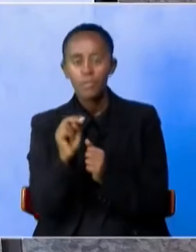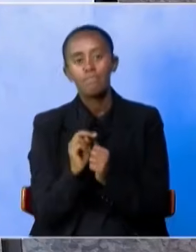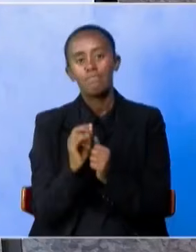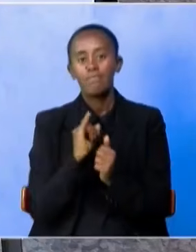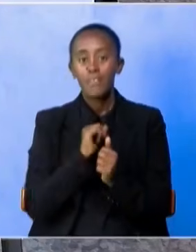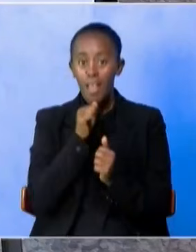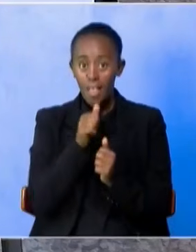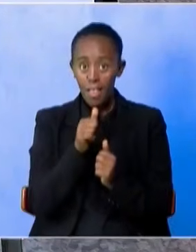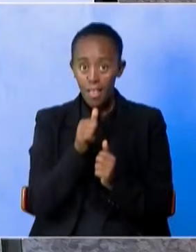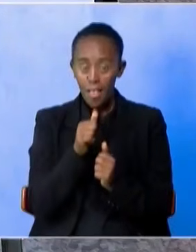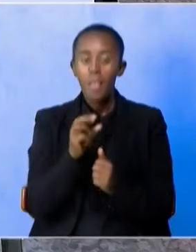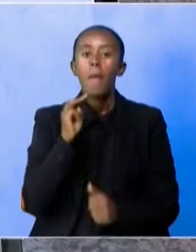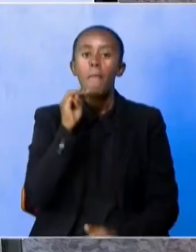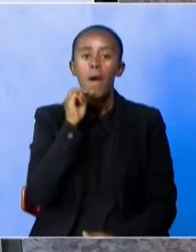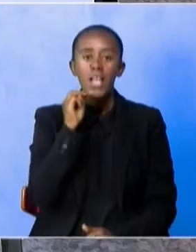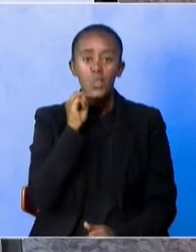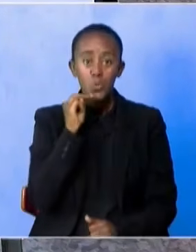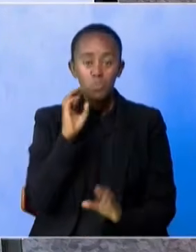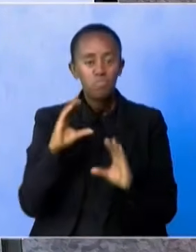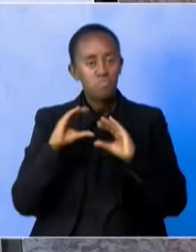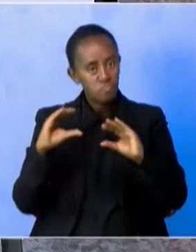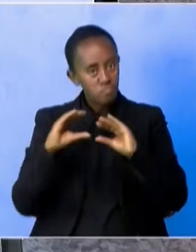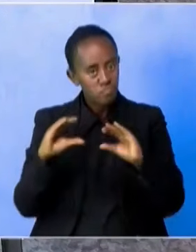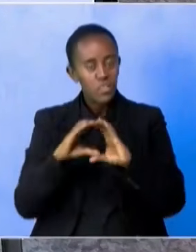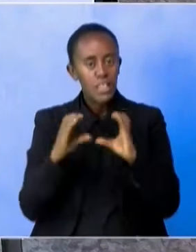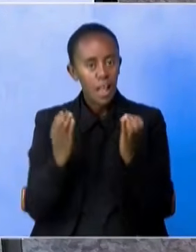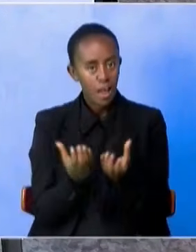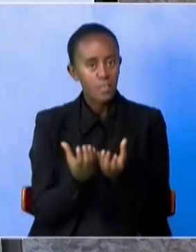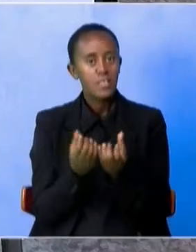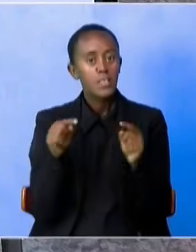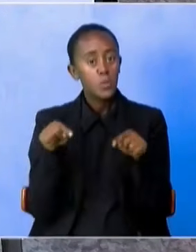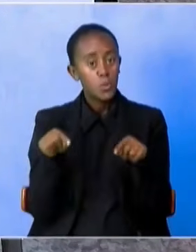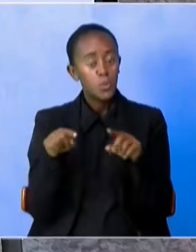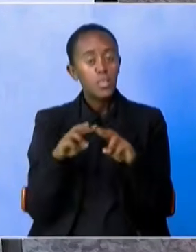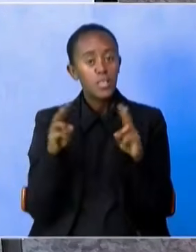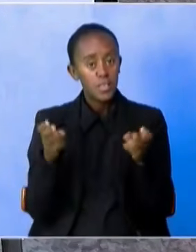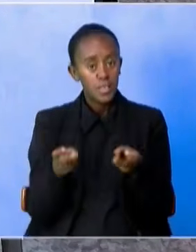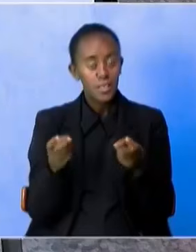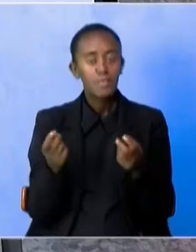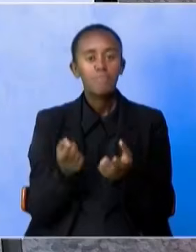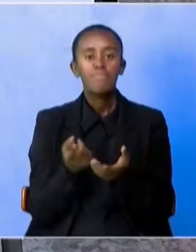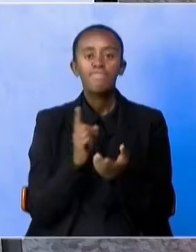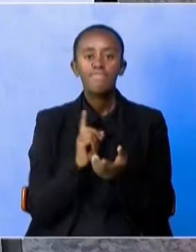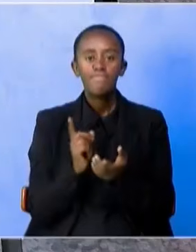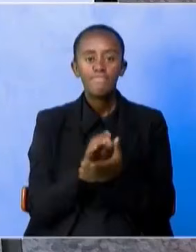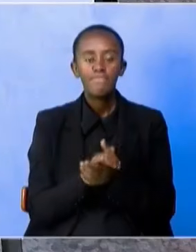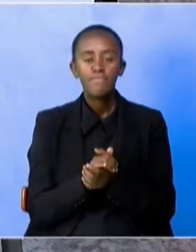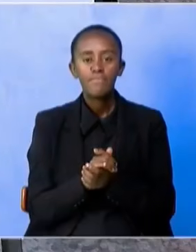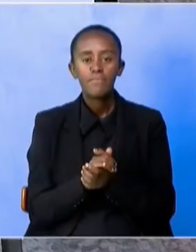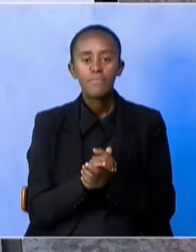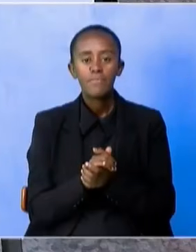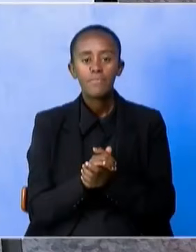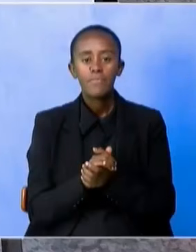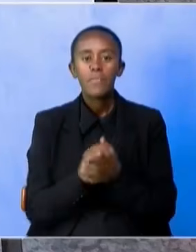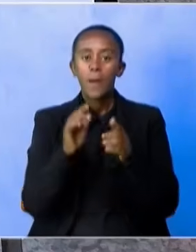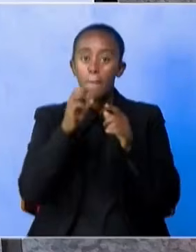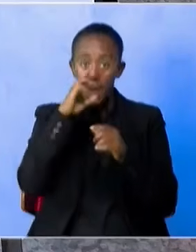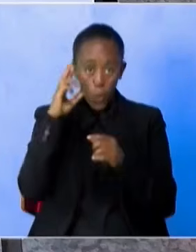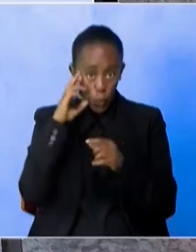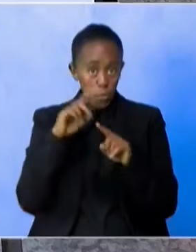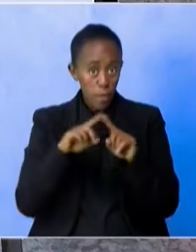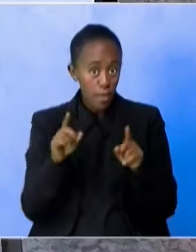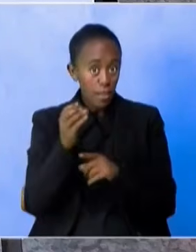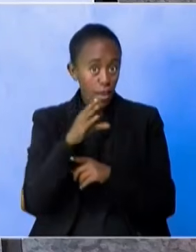I am teacher Mastawal bringing you this class, and today's topic is because, but, and